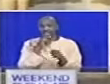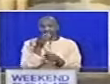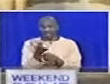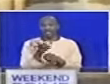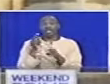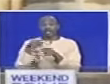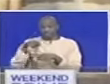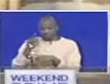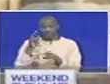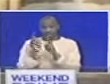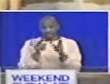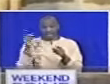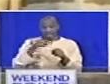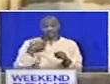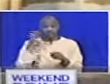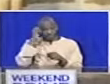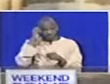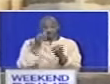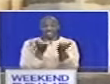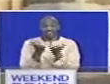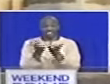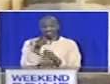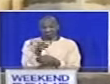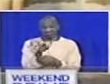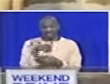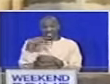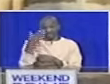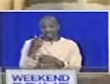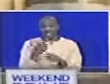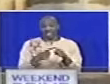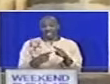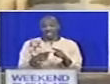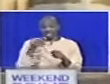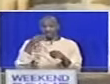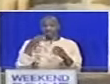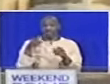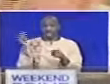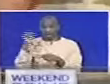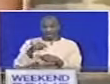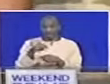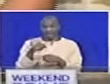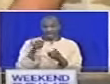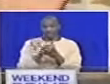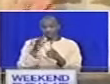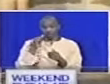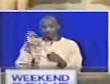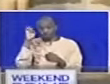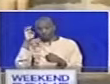come for a memorial service every year, and they usually come as far as